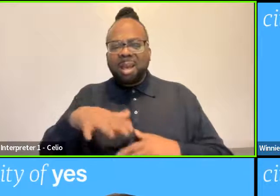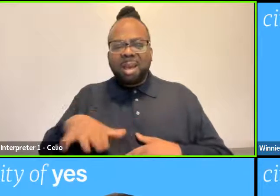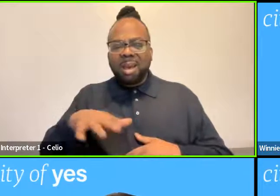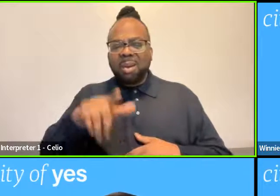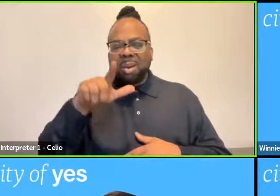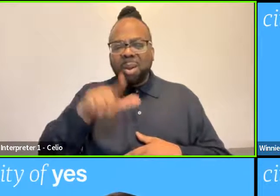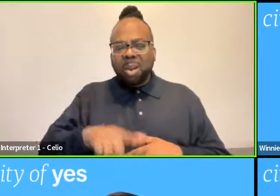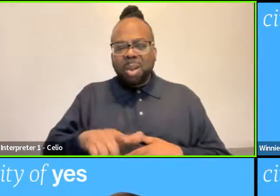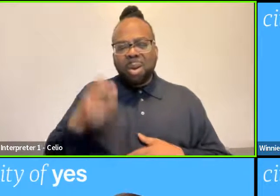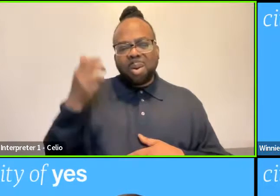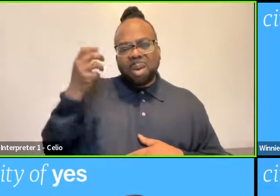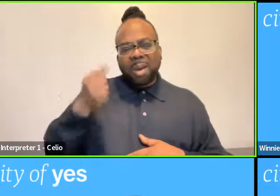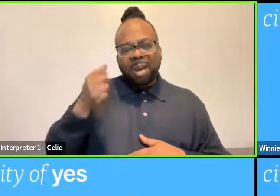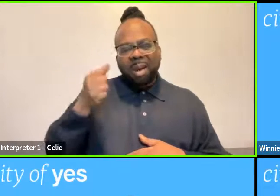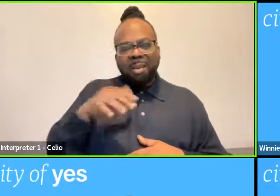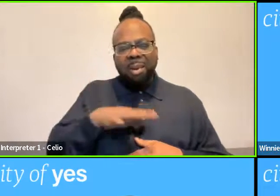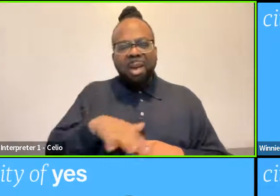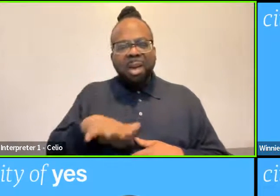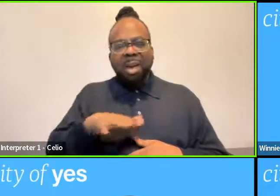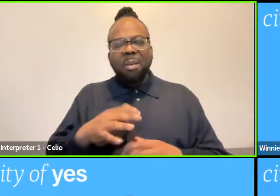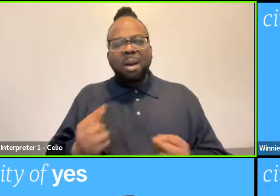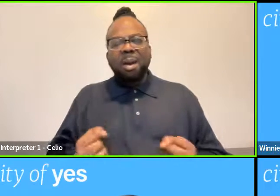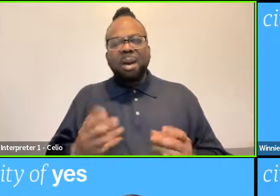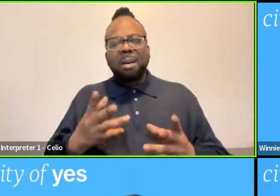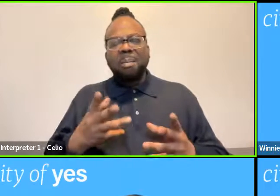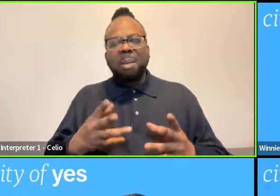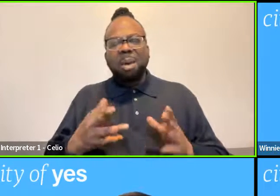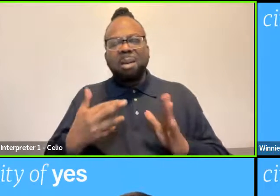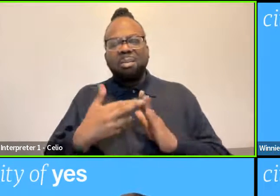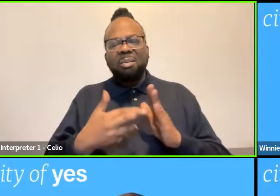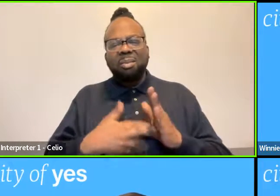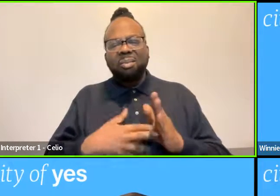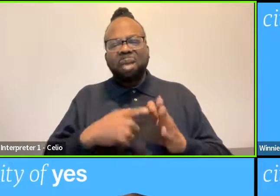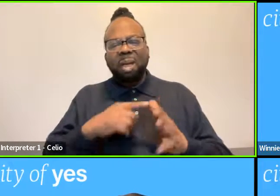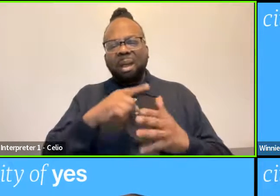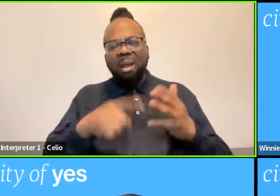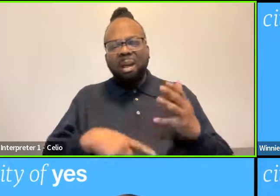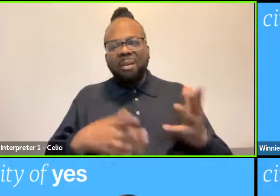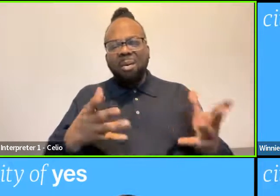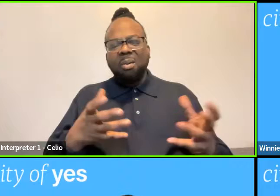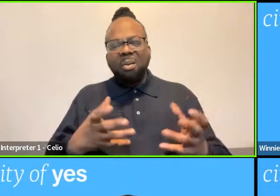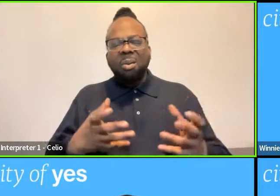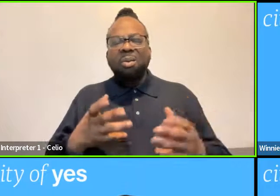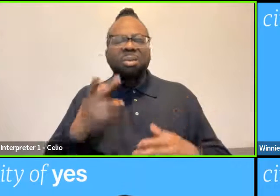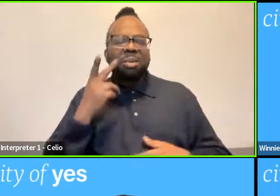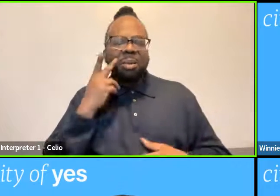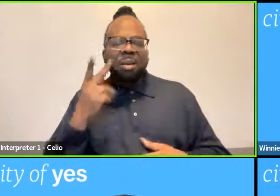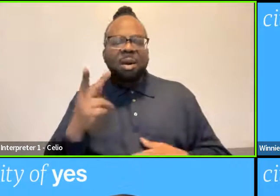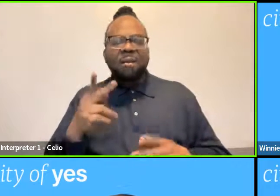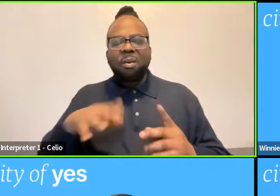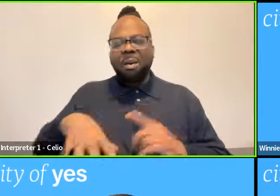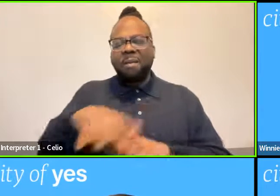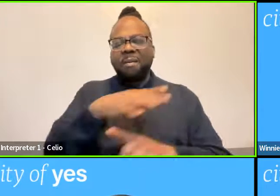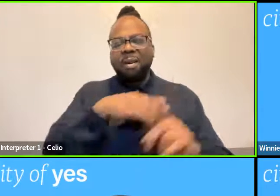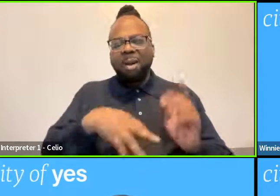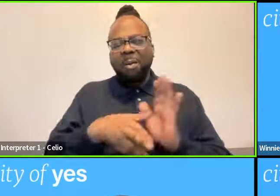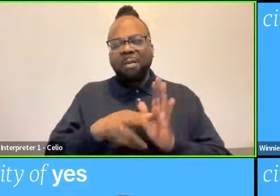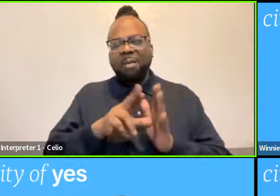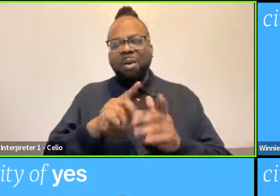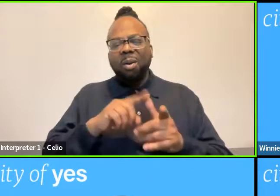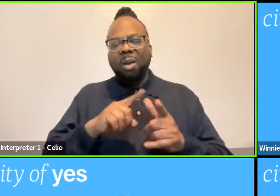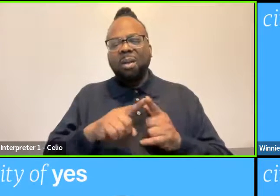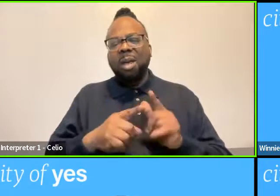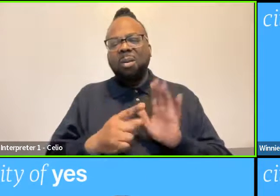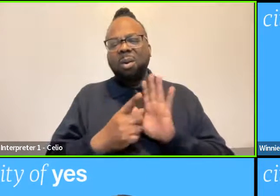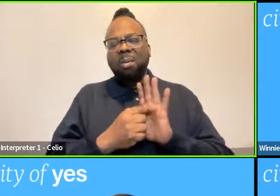neighborhoods. There are just a number of parameters along which we want to get good representation for that environmental review. And then we would publish